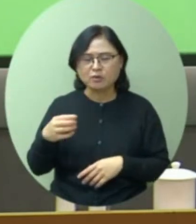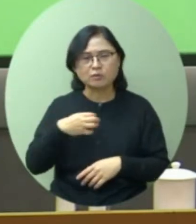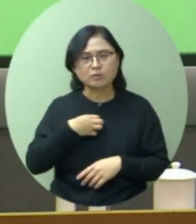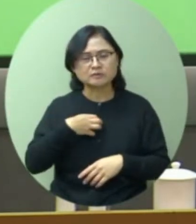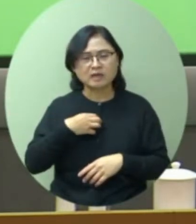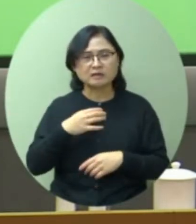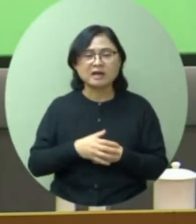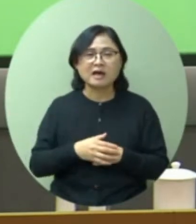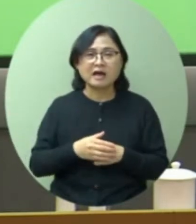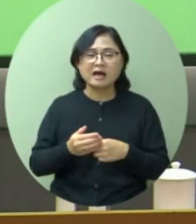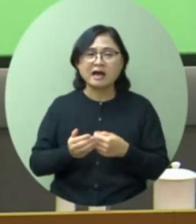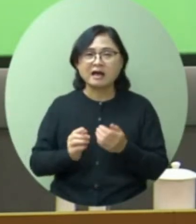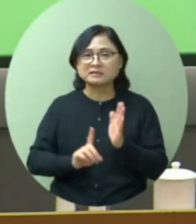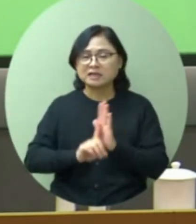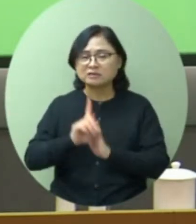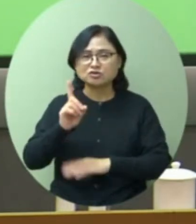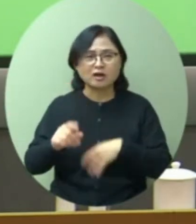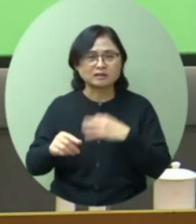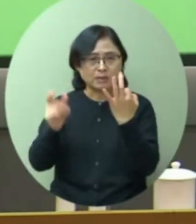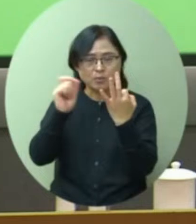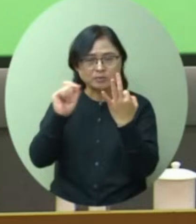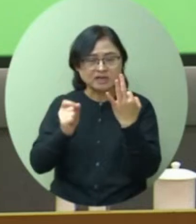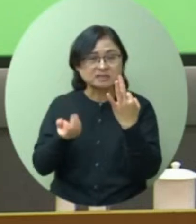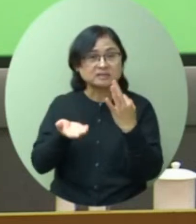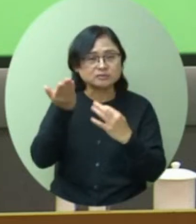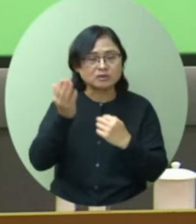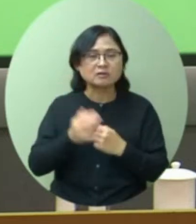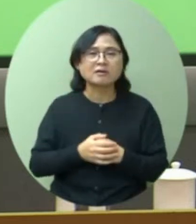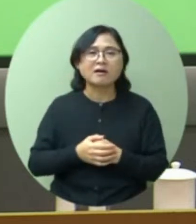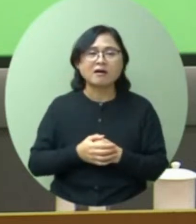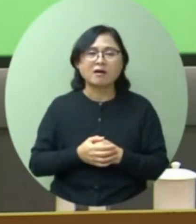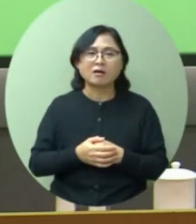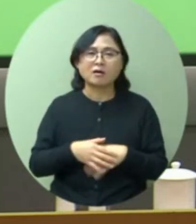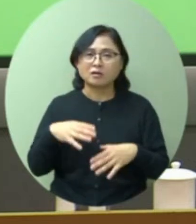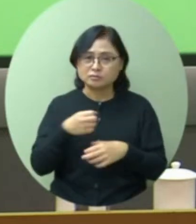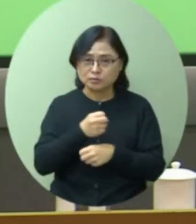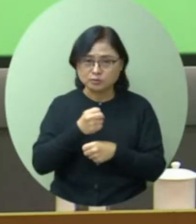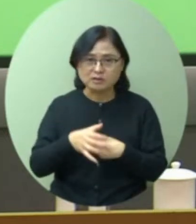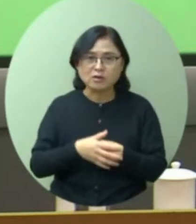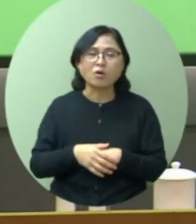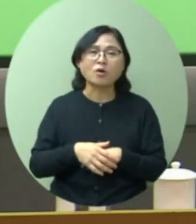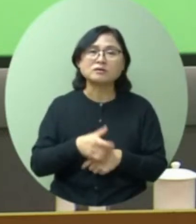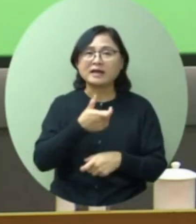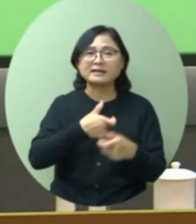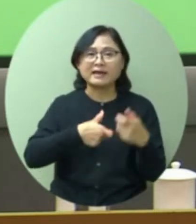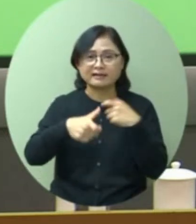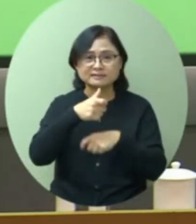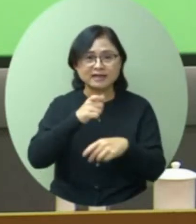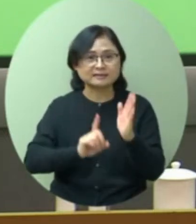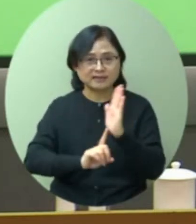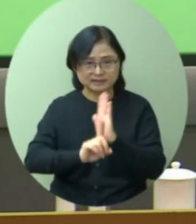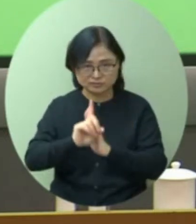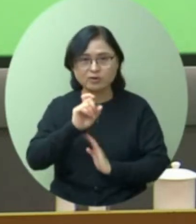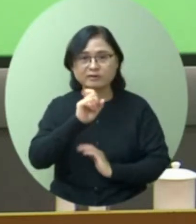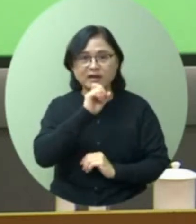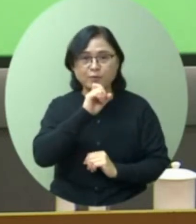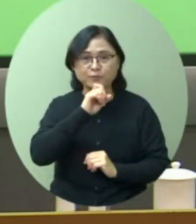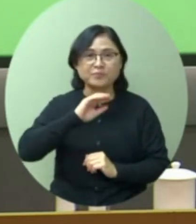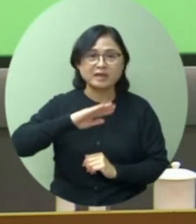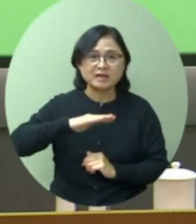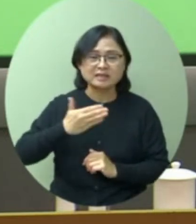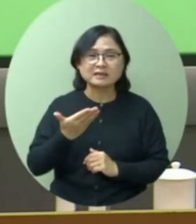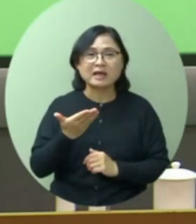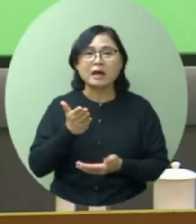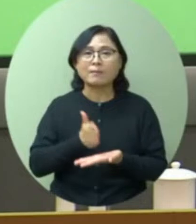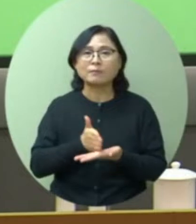we're still growing. Economy is still going ahead. But of course, different sectors are at different stages. And I have to